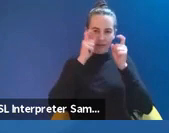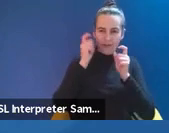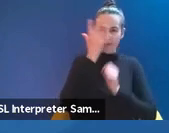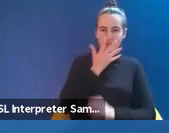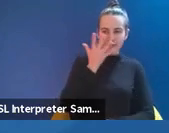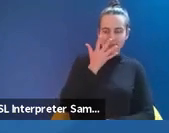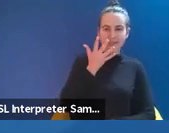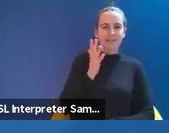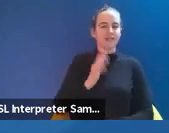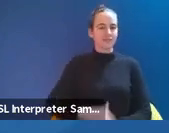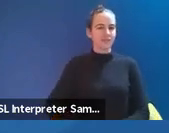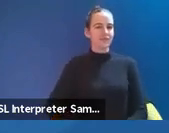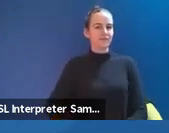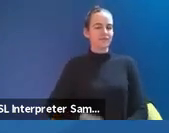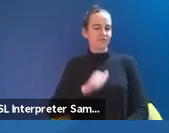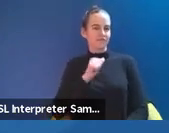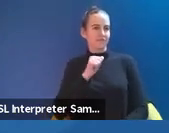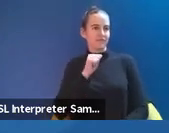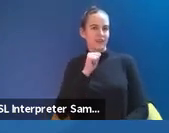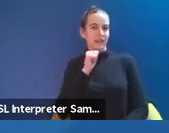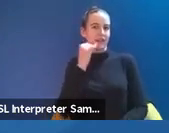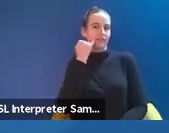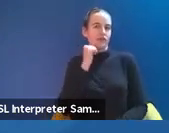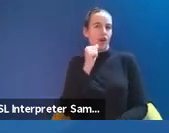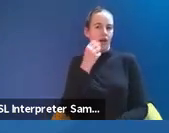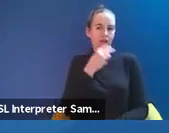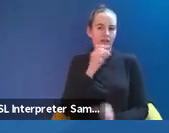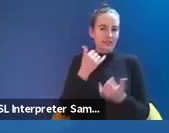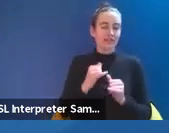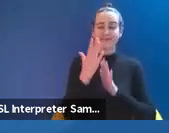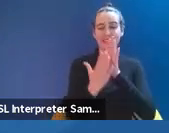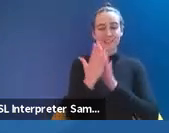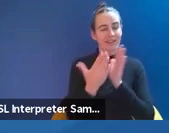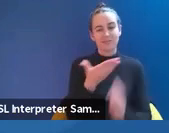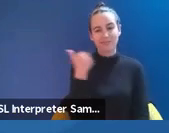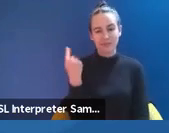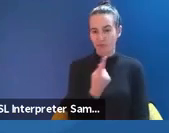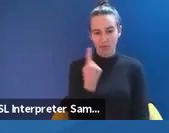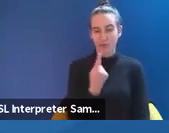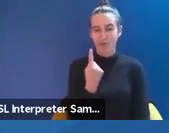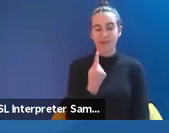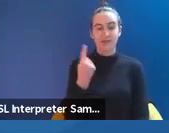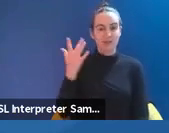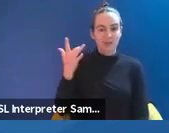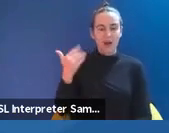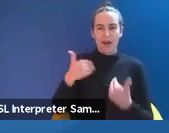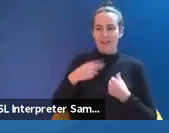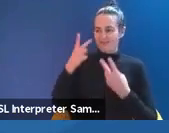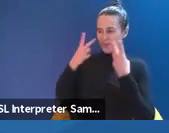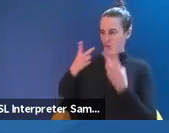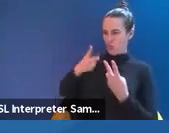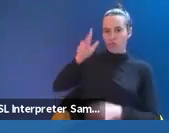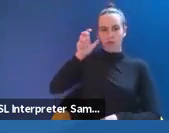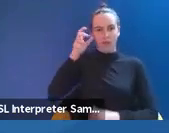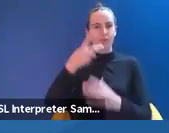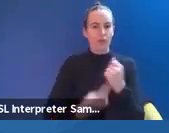what they're trying to say, even if you're not actually reading the lips. So yeah, face-to-face is always the best communication because you have visual and auditory.